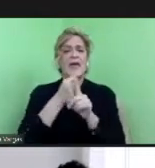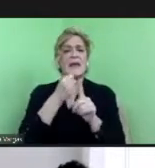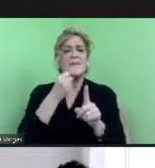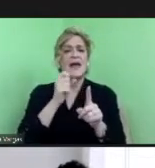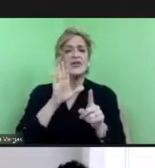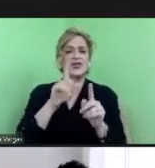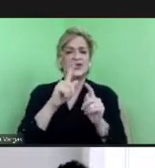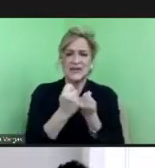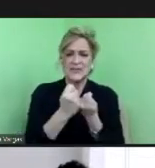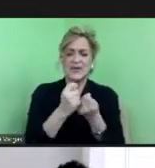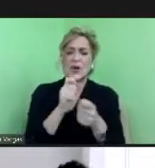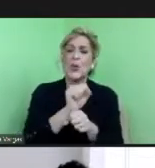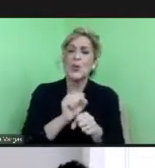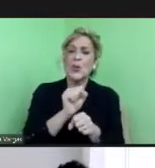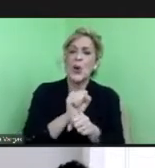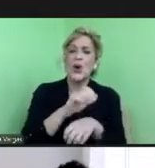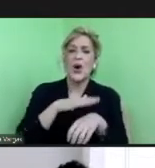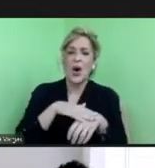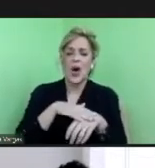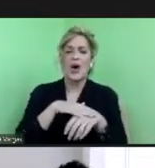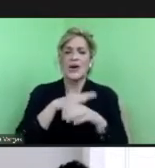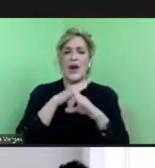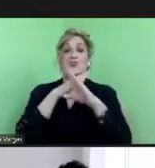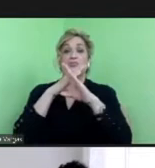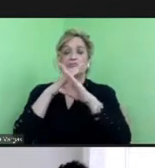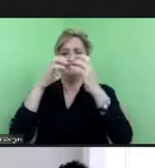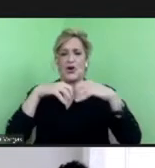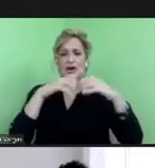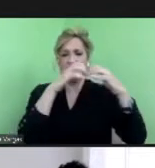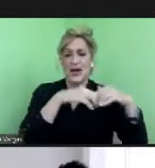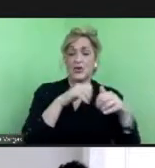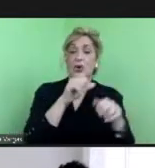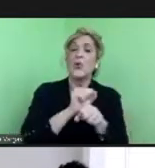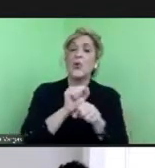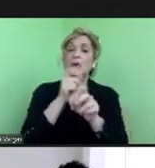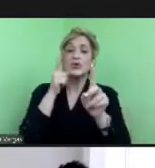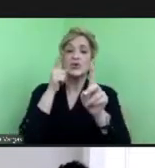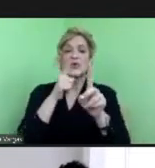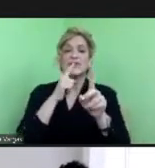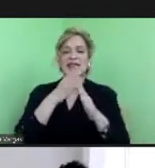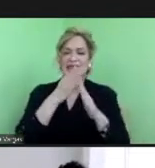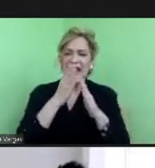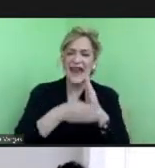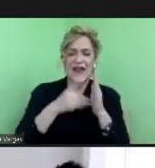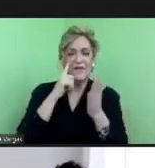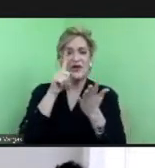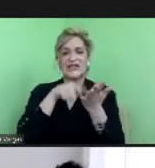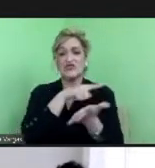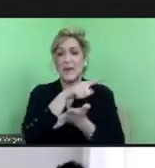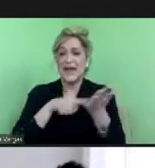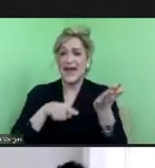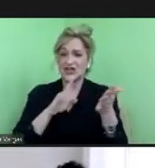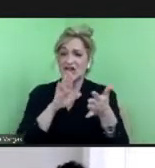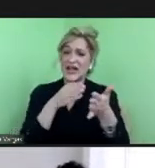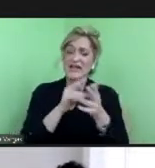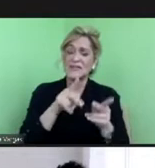team's work on breaking down barriers and working towards an end of discrimination against people